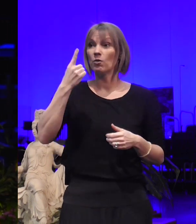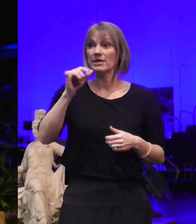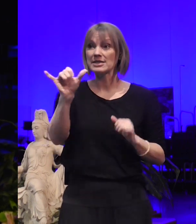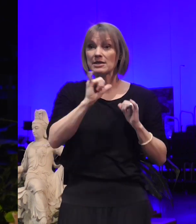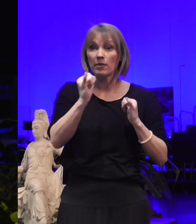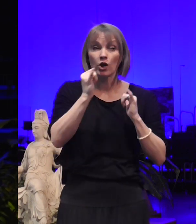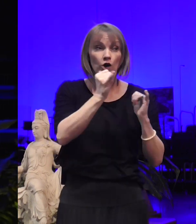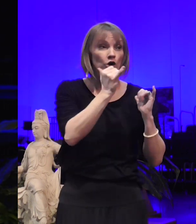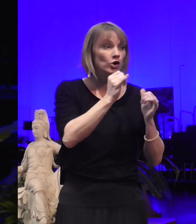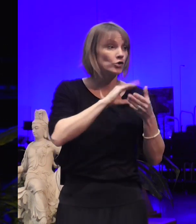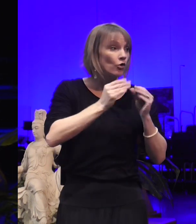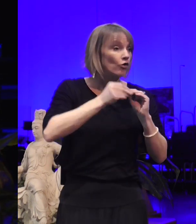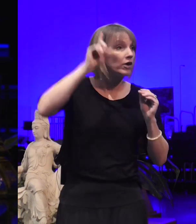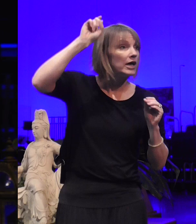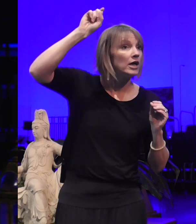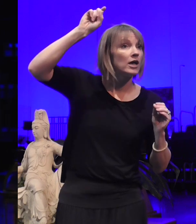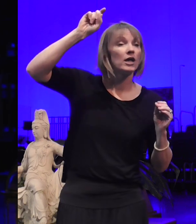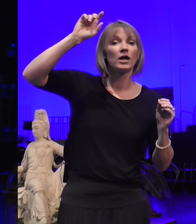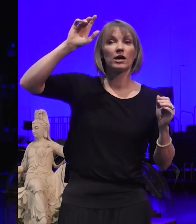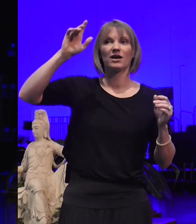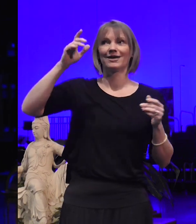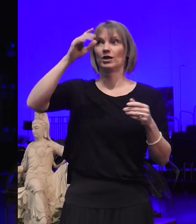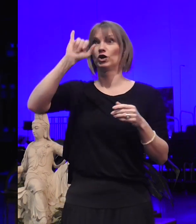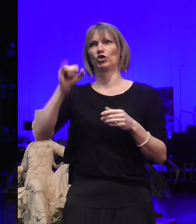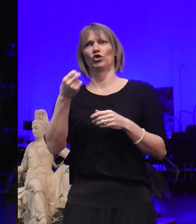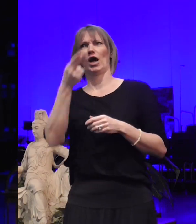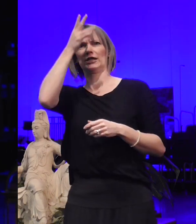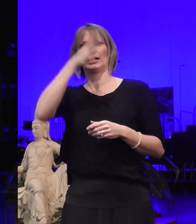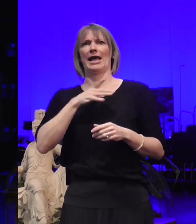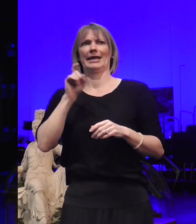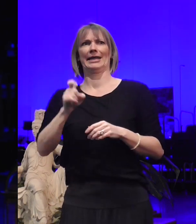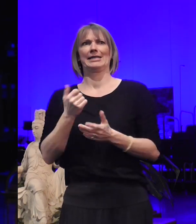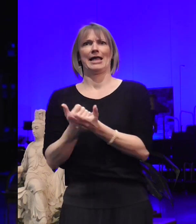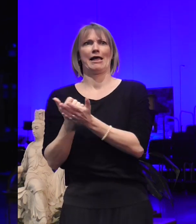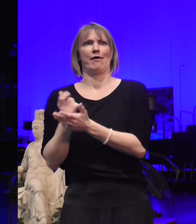story like that? This Josh guy, he needs some help, this guy.